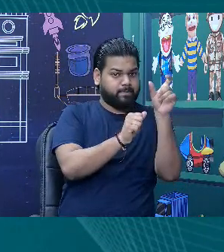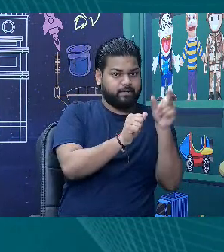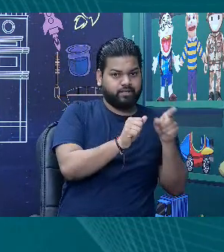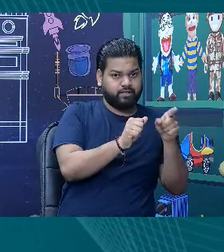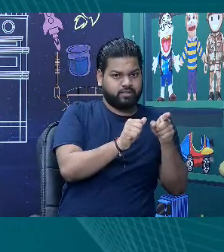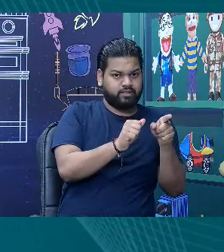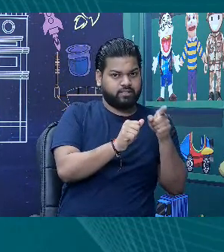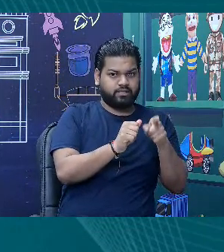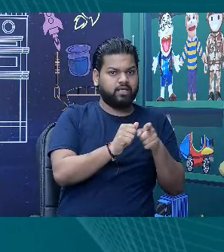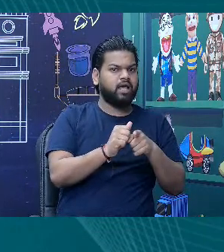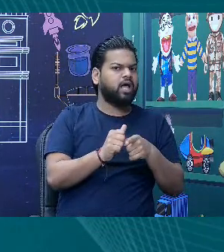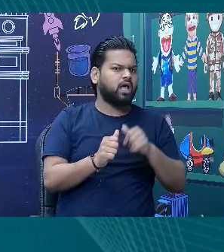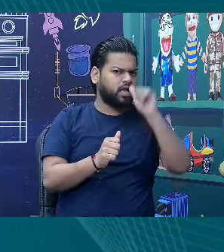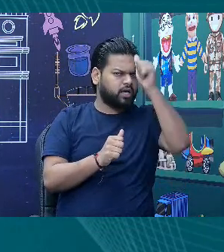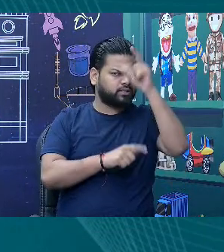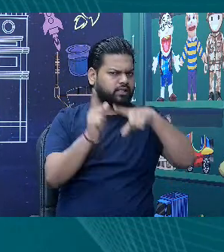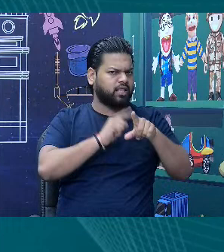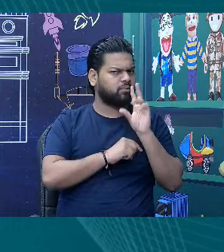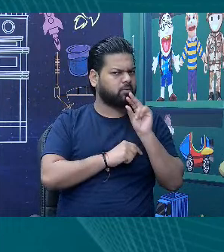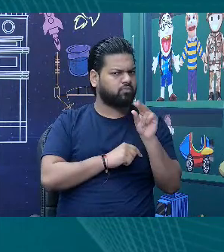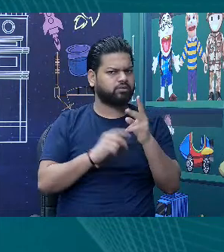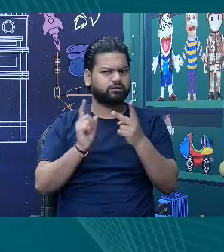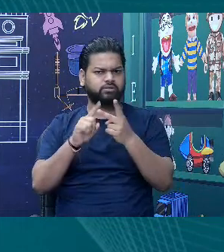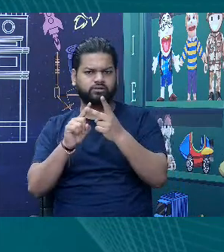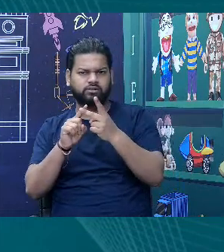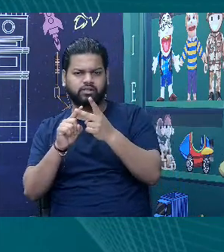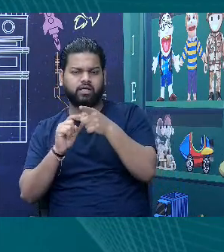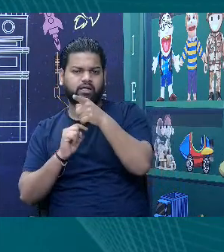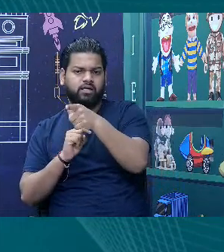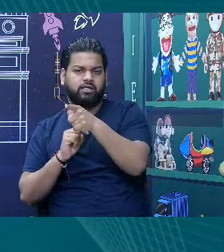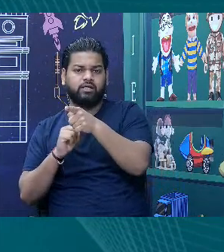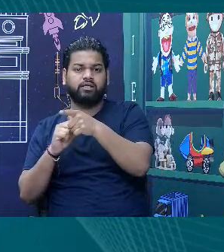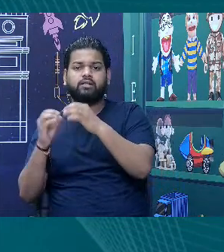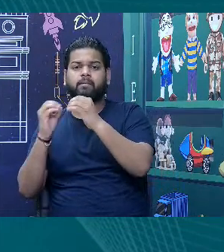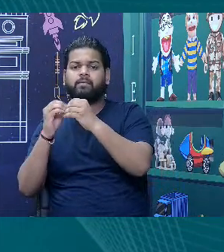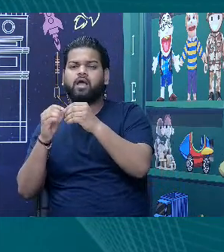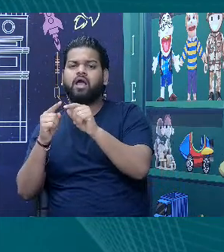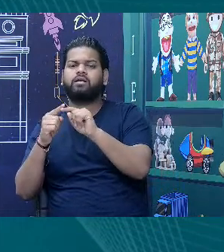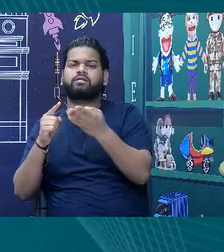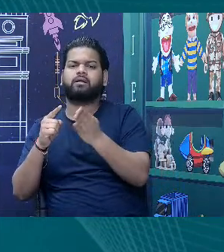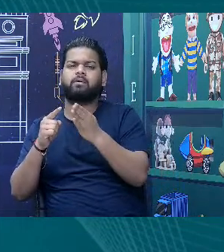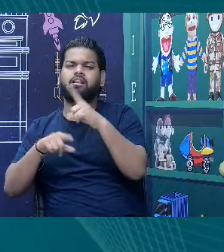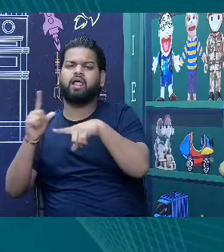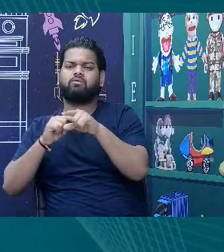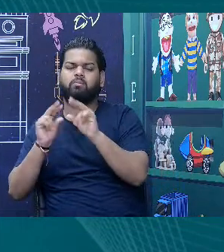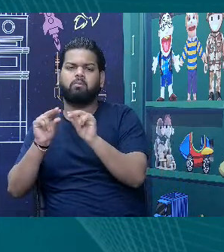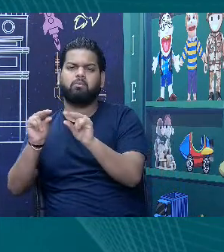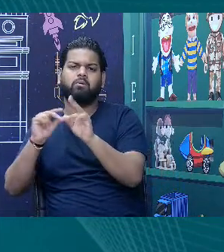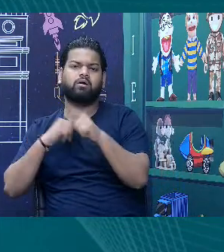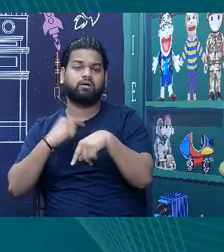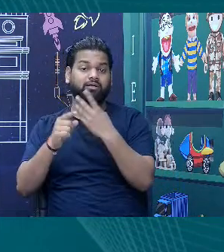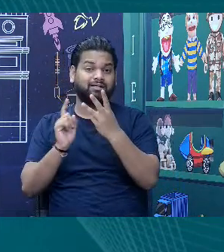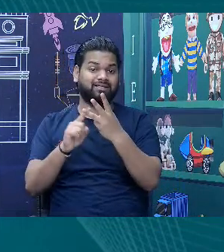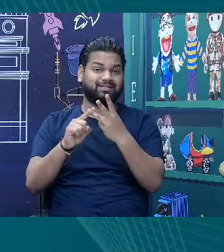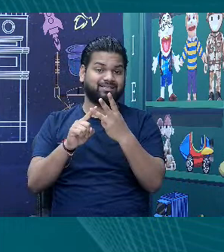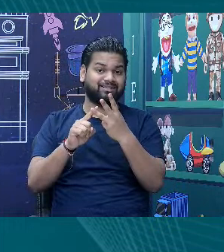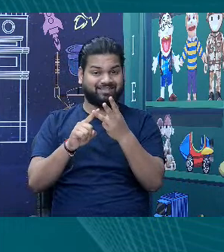knows Tamil, C can read Braille and D knows sign language, aren't they all differently